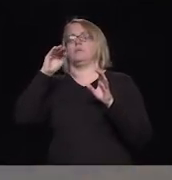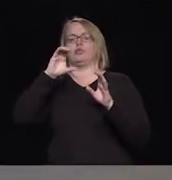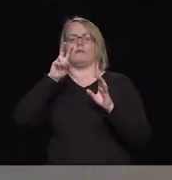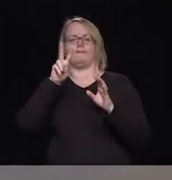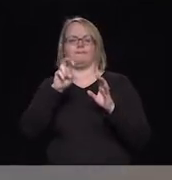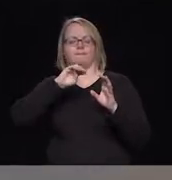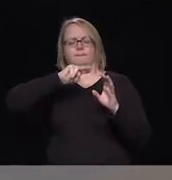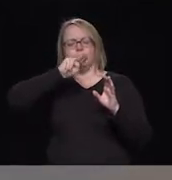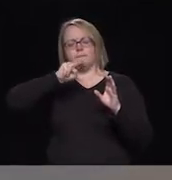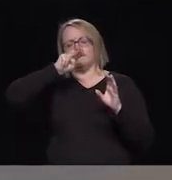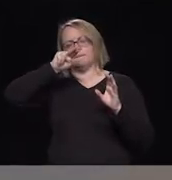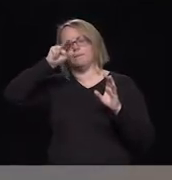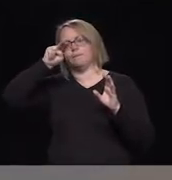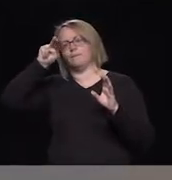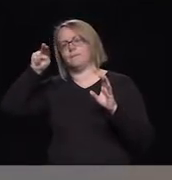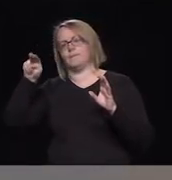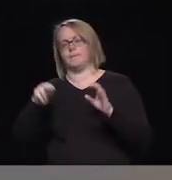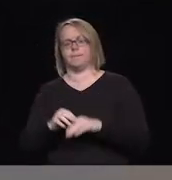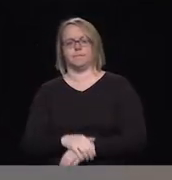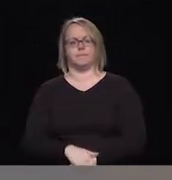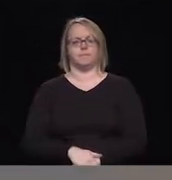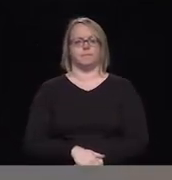With that curved stroke,